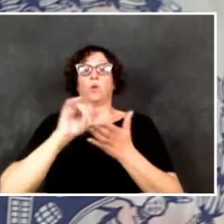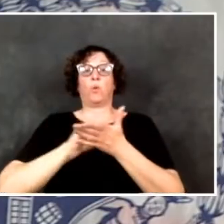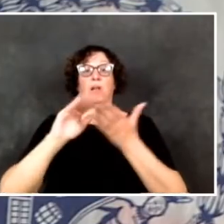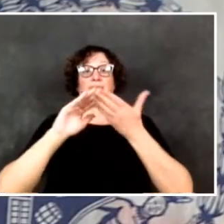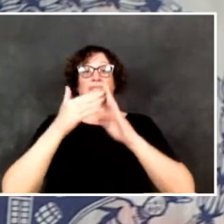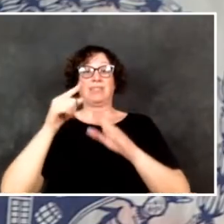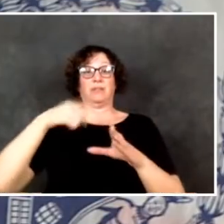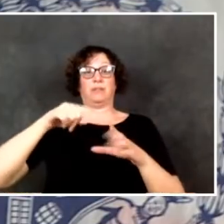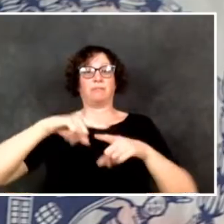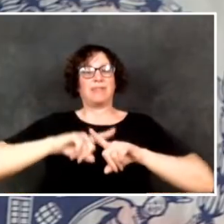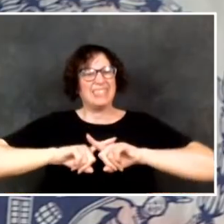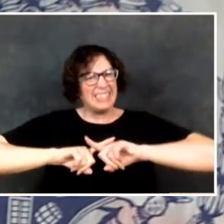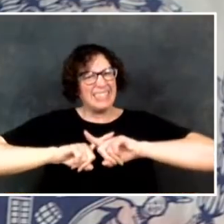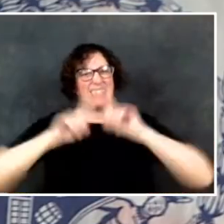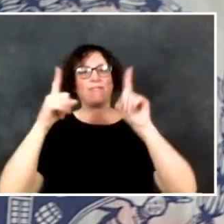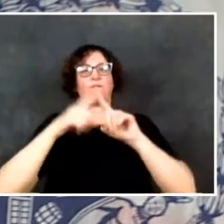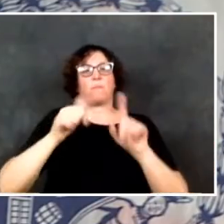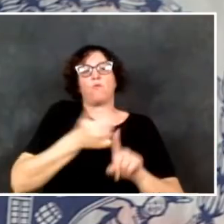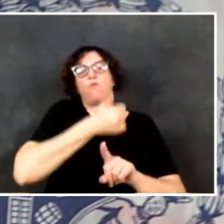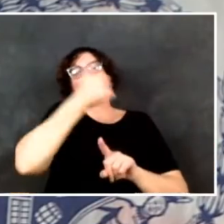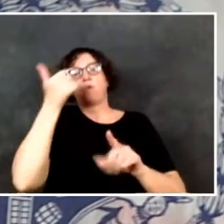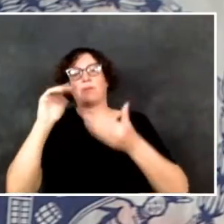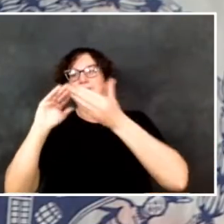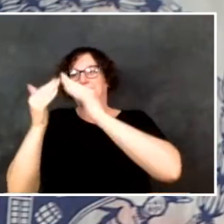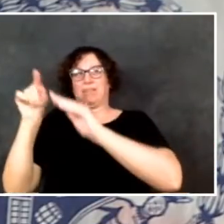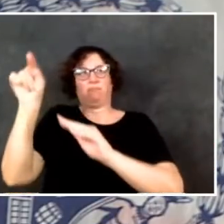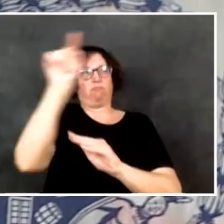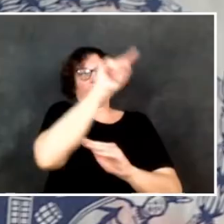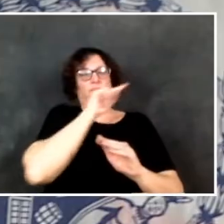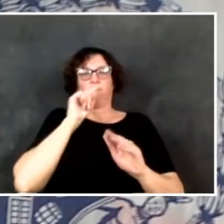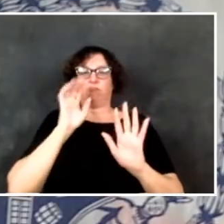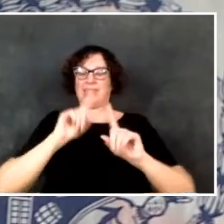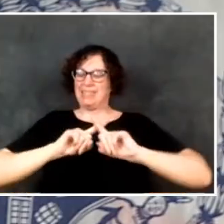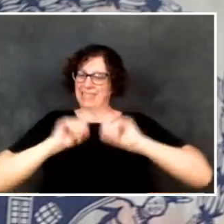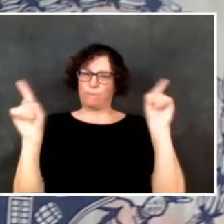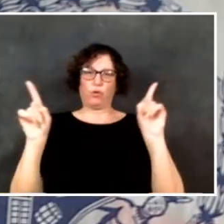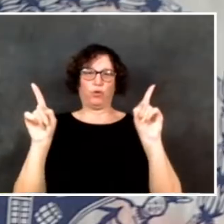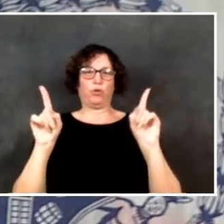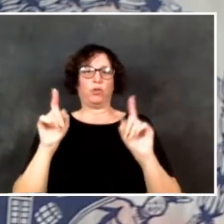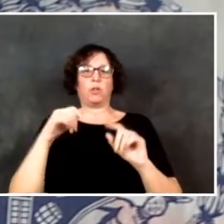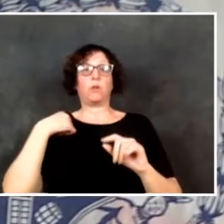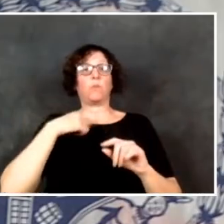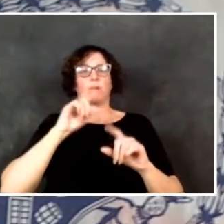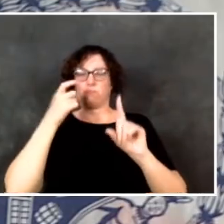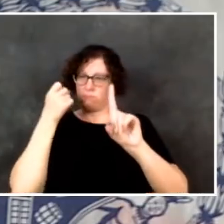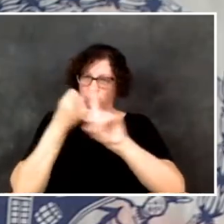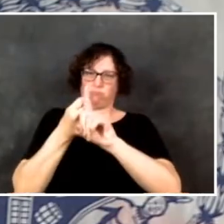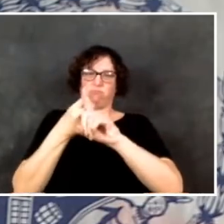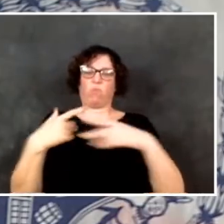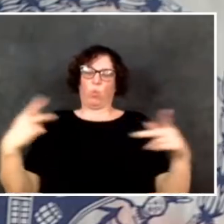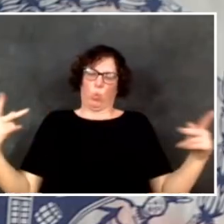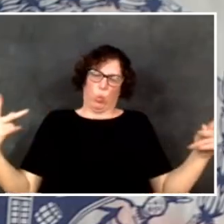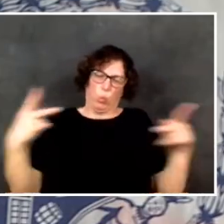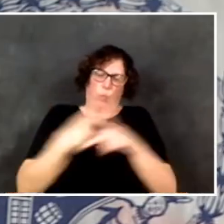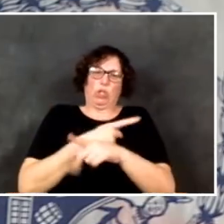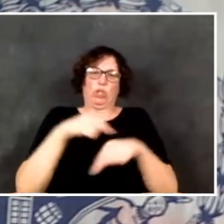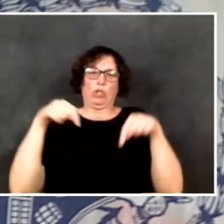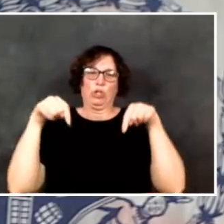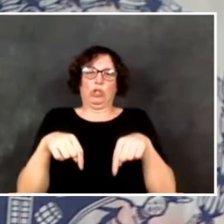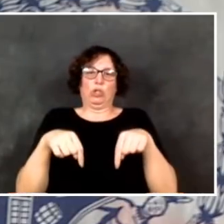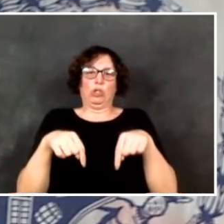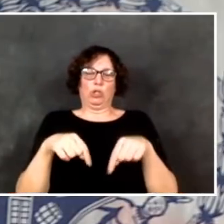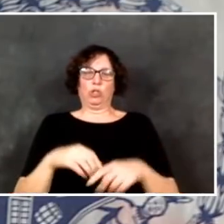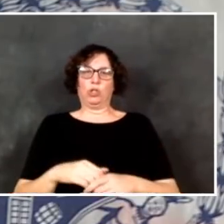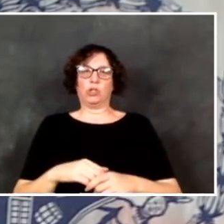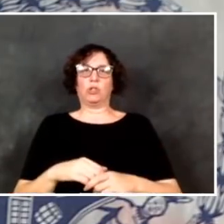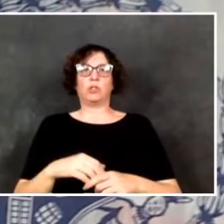governor has an important, crucial role to play in a crisis and particular powers in a crisis for sure. And